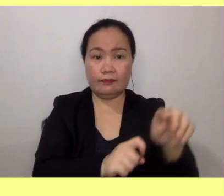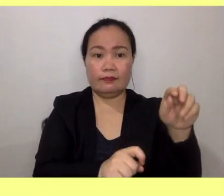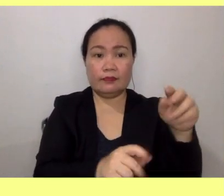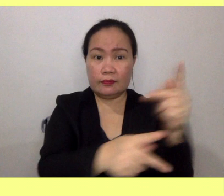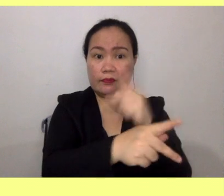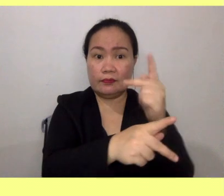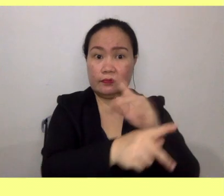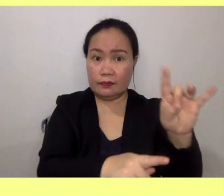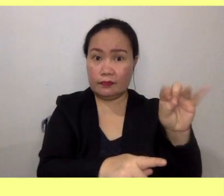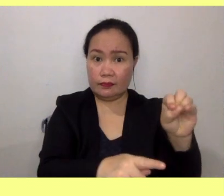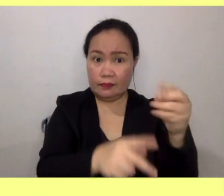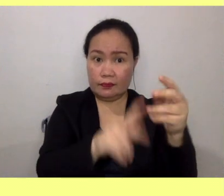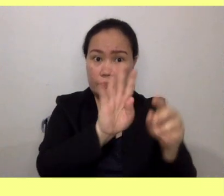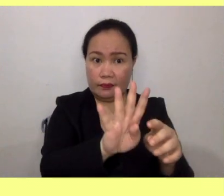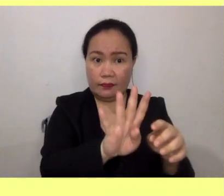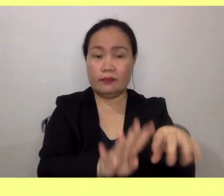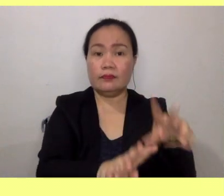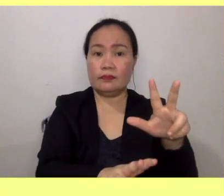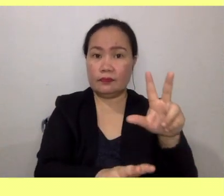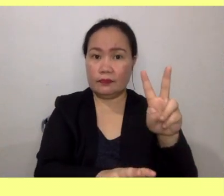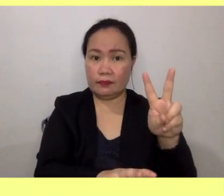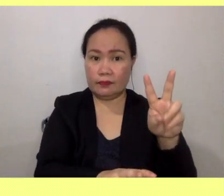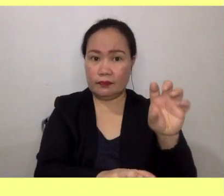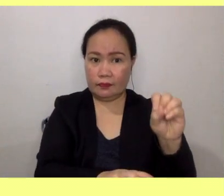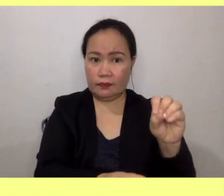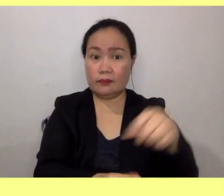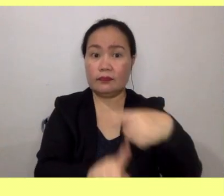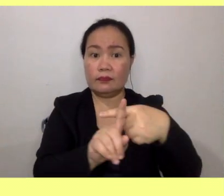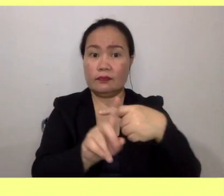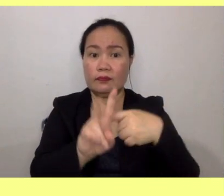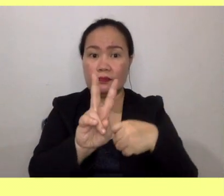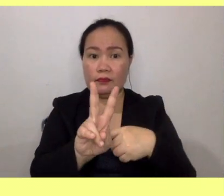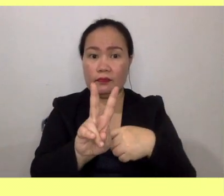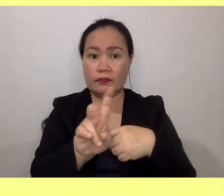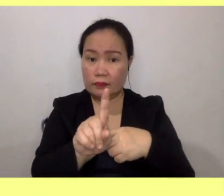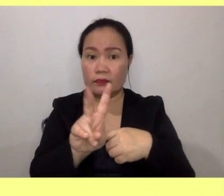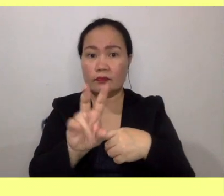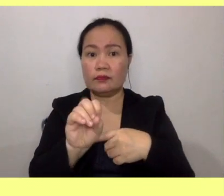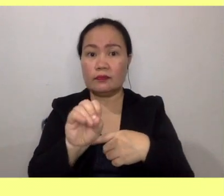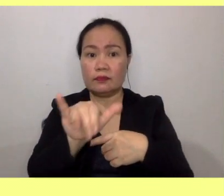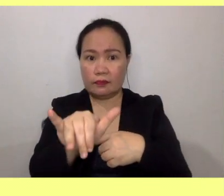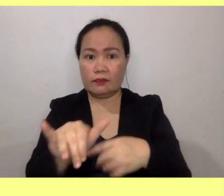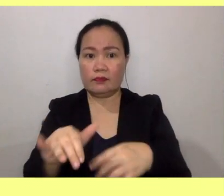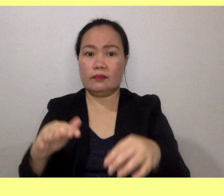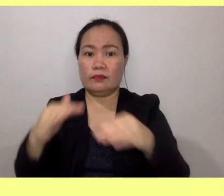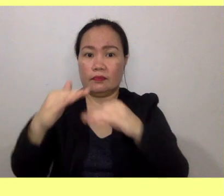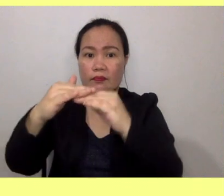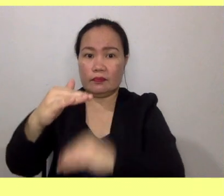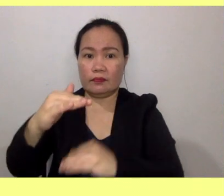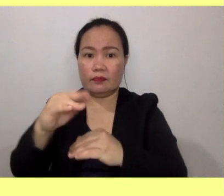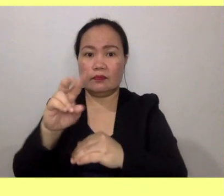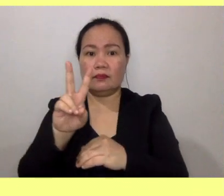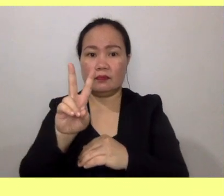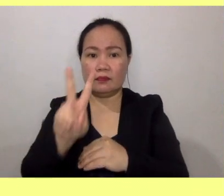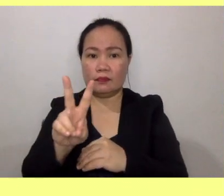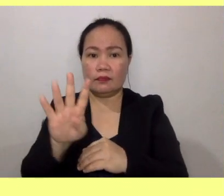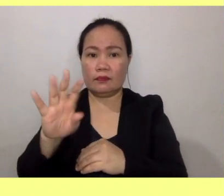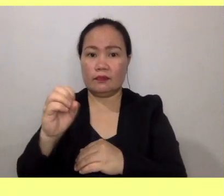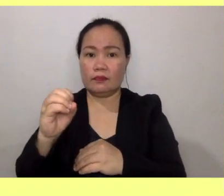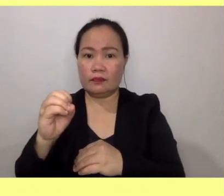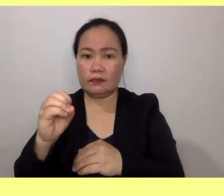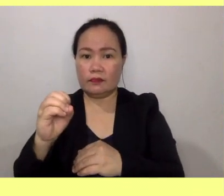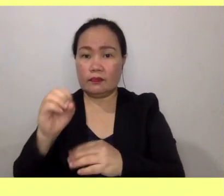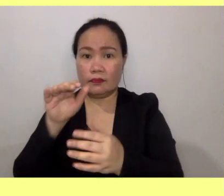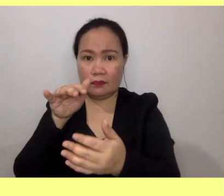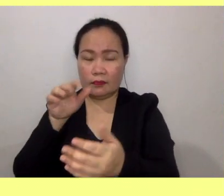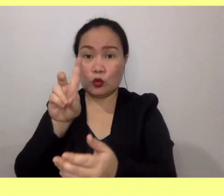X. So, this is 320. So, simplify, you will have 120y is less